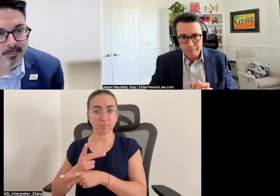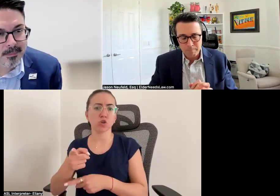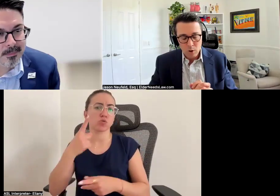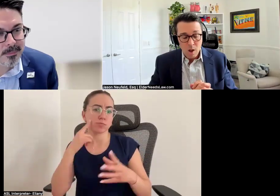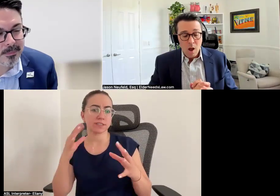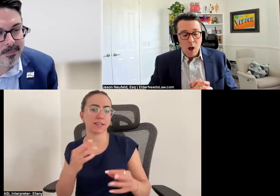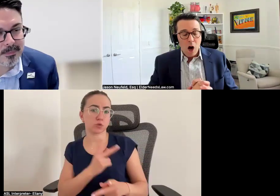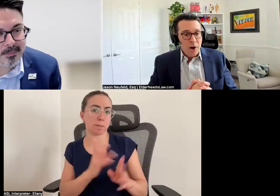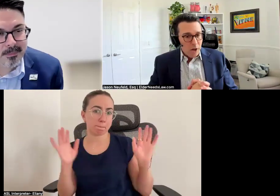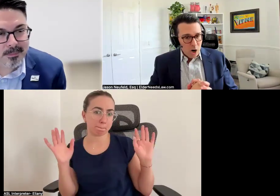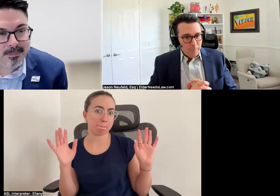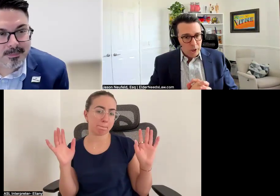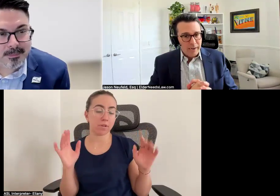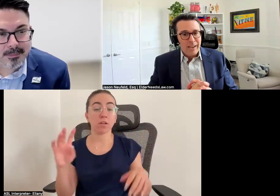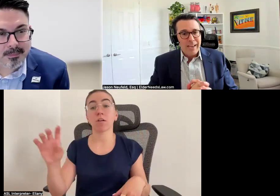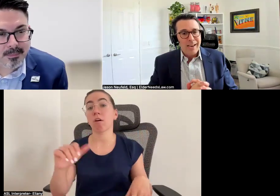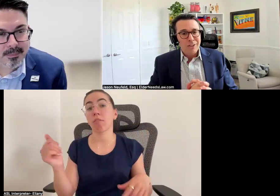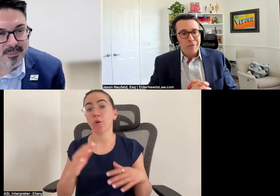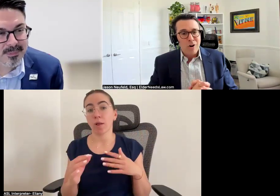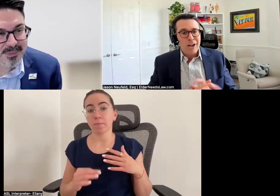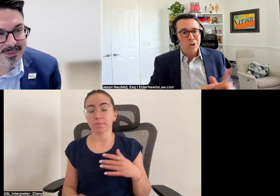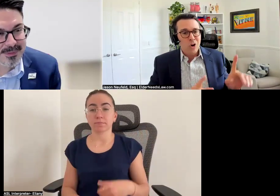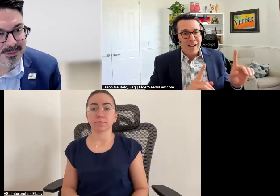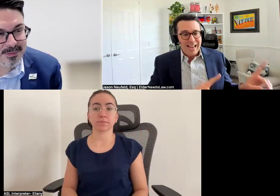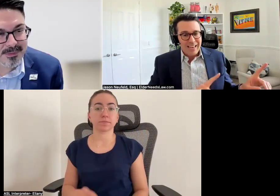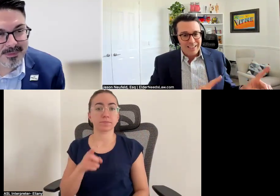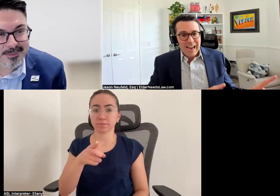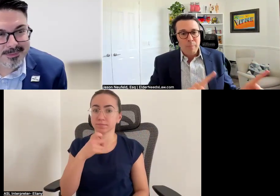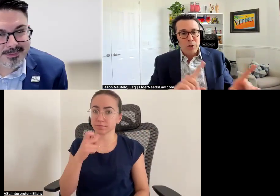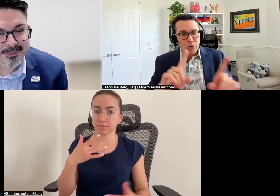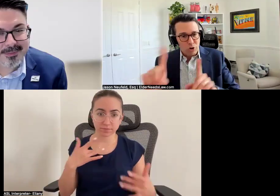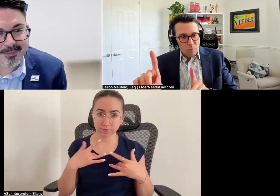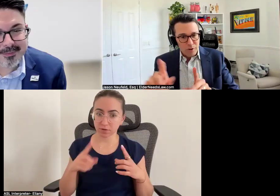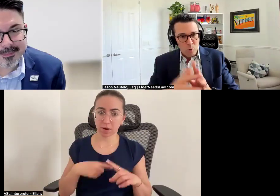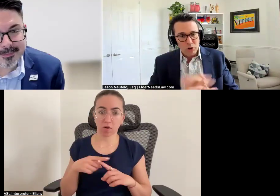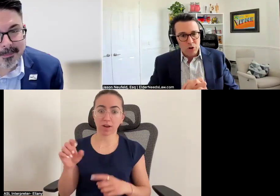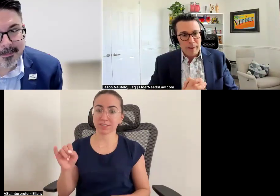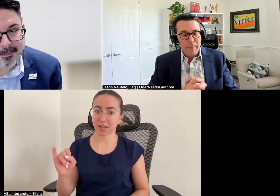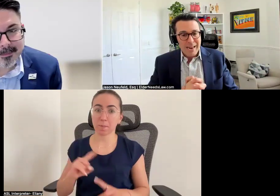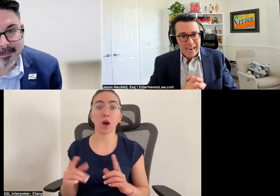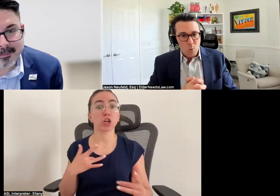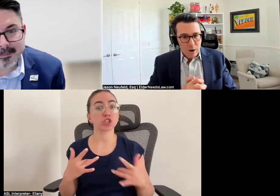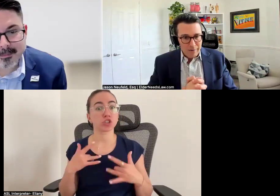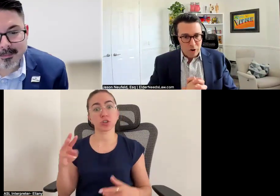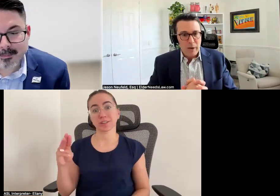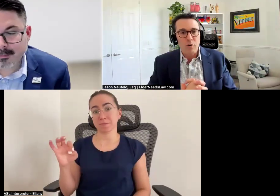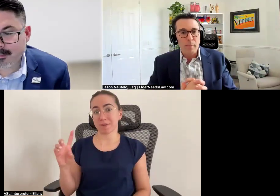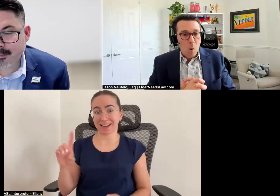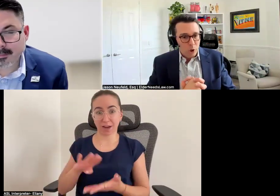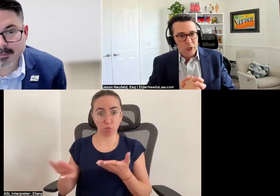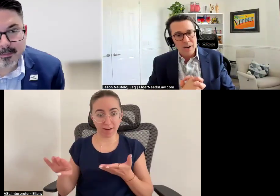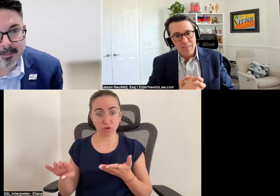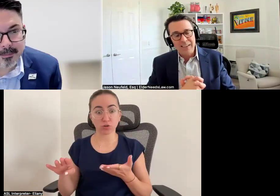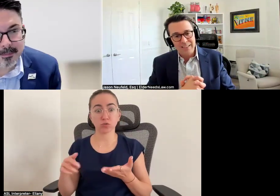that. Another option is if you're not concerned about SSI, but you just are really more concerned about Medicaid waiver to pay